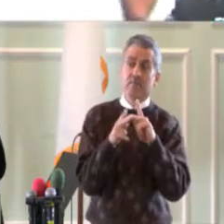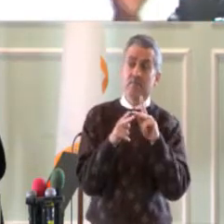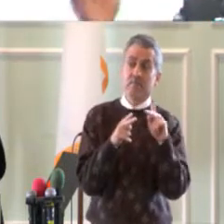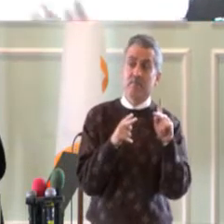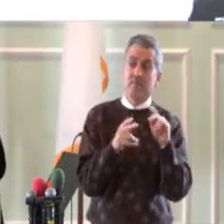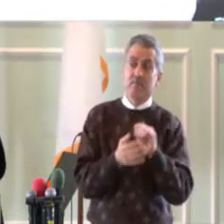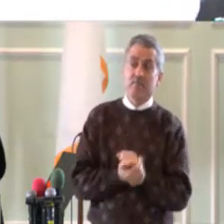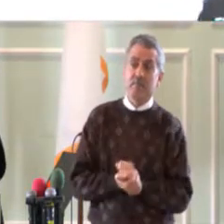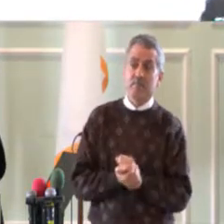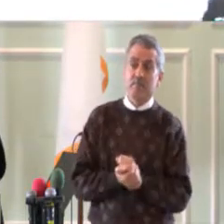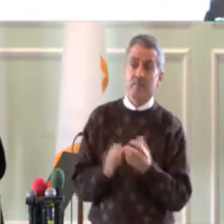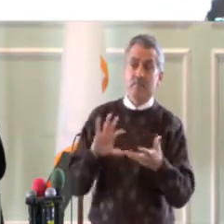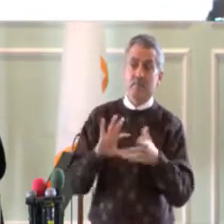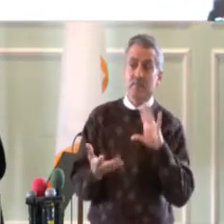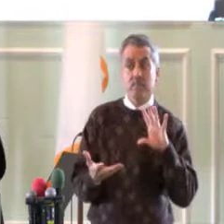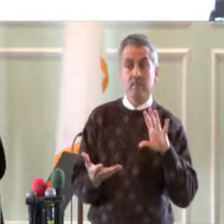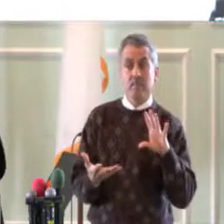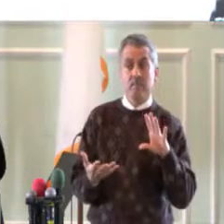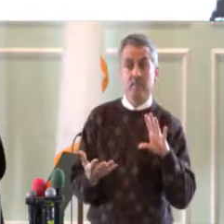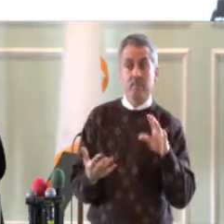Or is it in chaos?